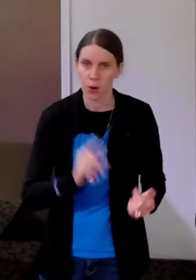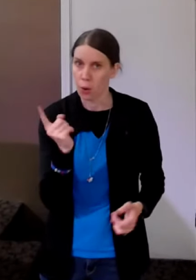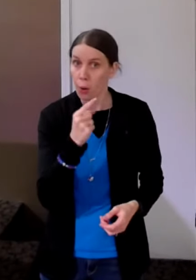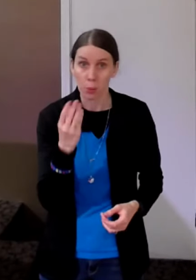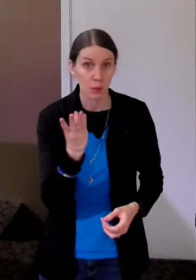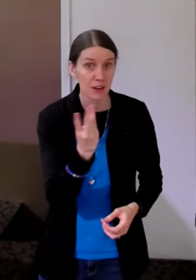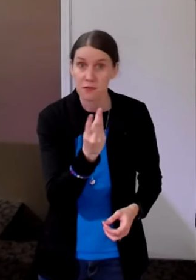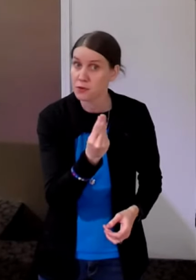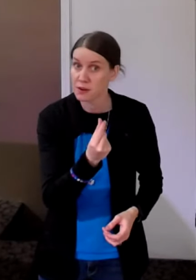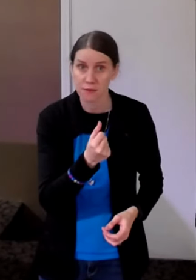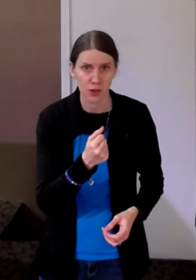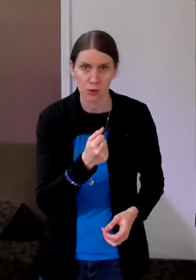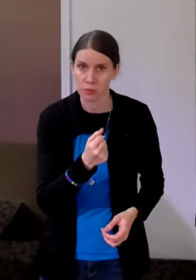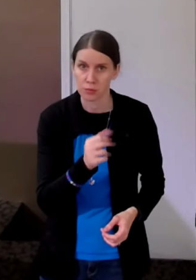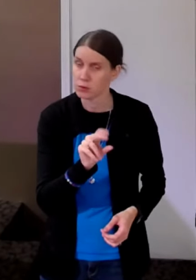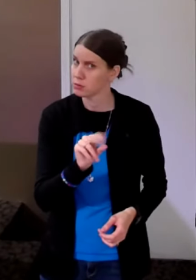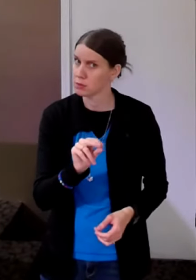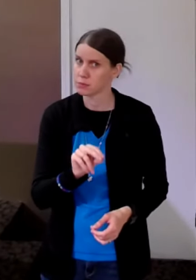from a particular group.